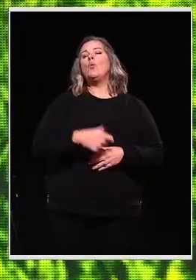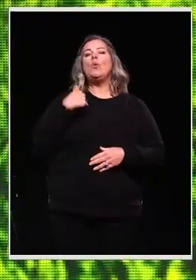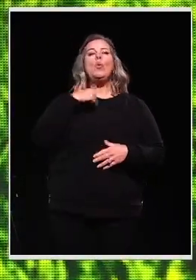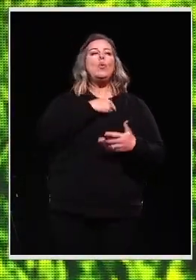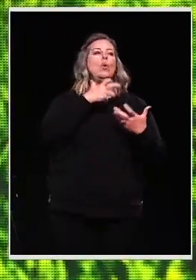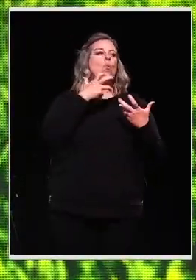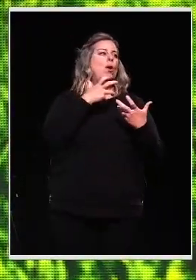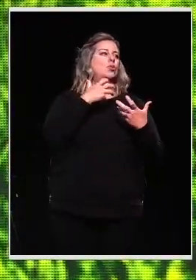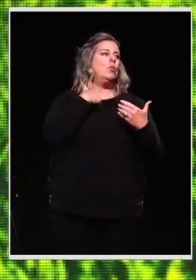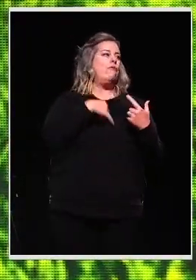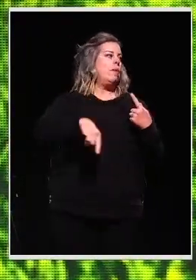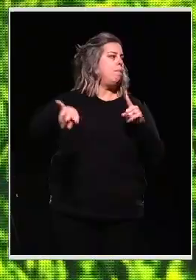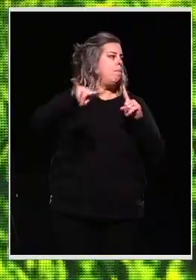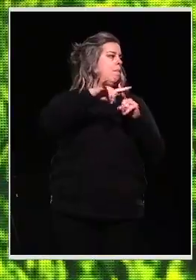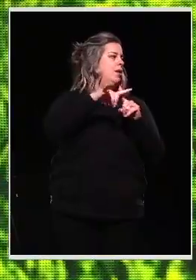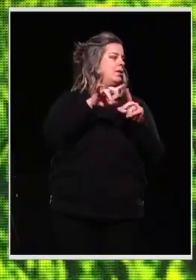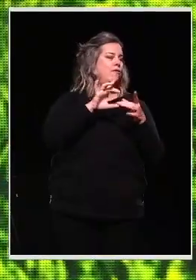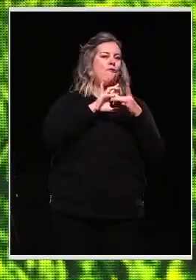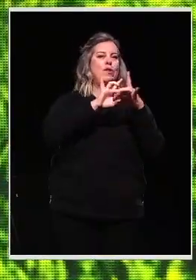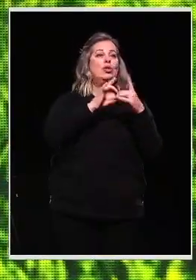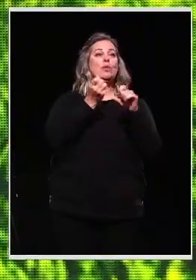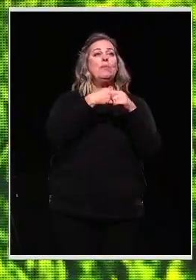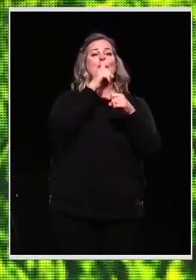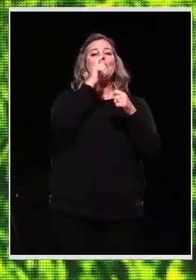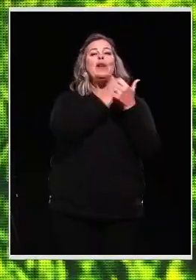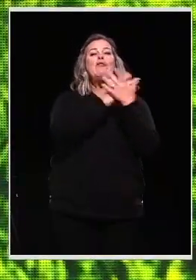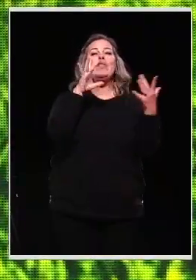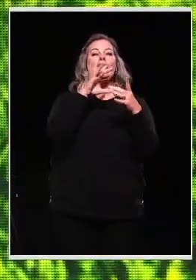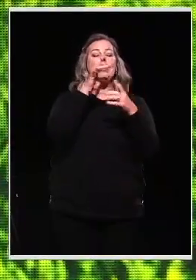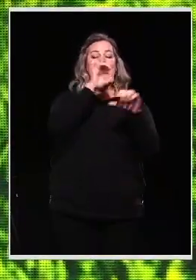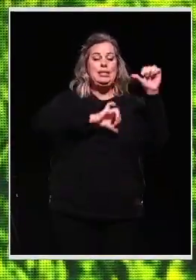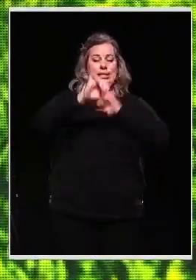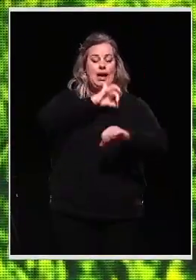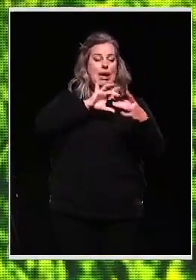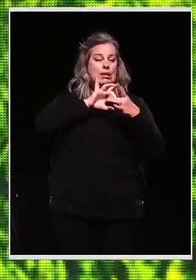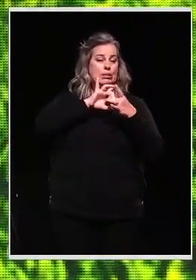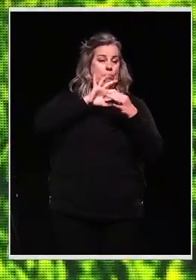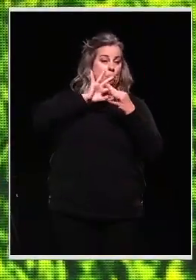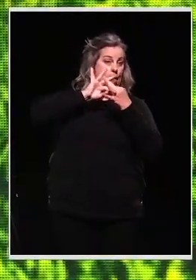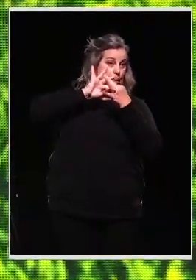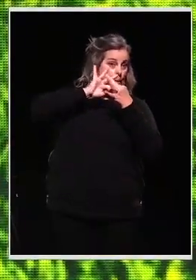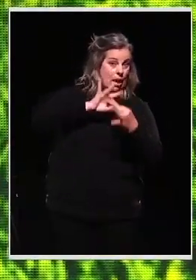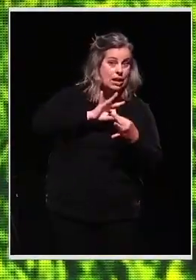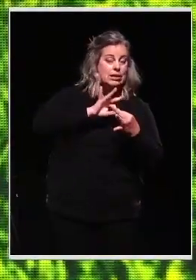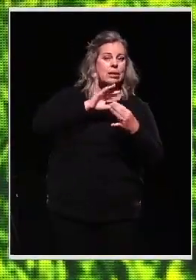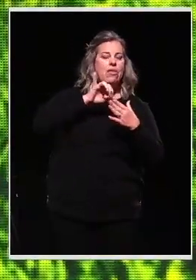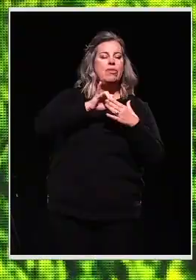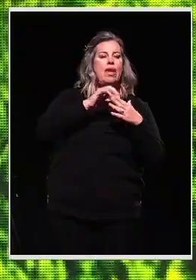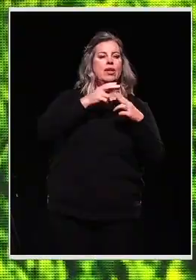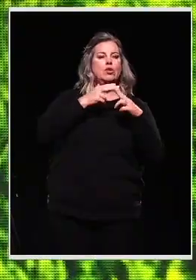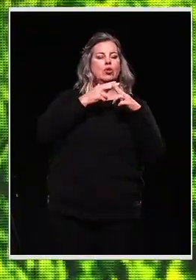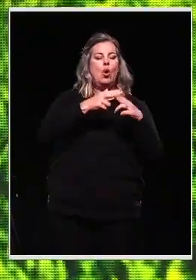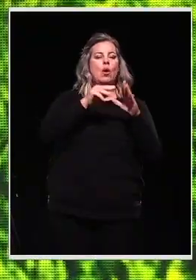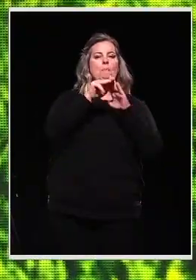partnerships and make sure that everything is science-based and that we're leaning into where the community wants us to go through what we call a model of co-creation